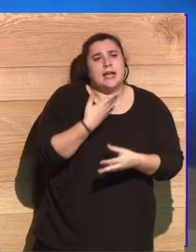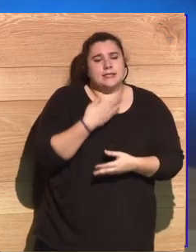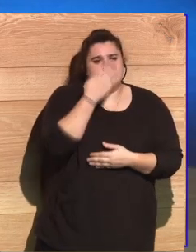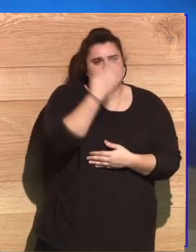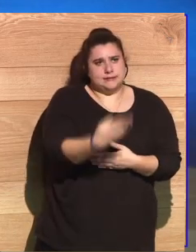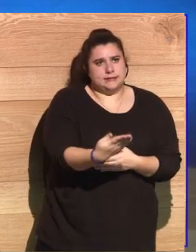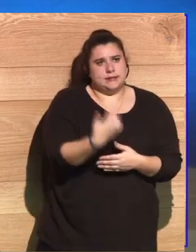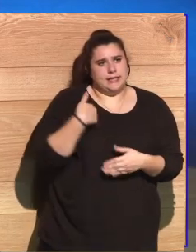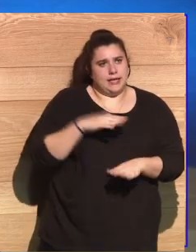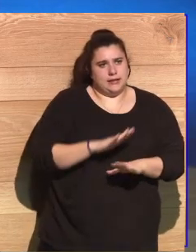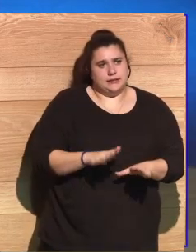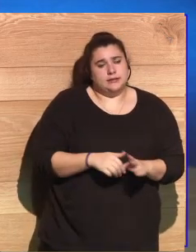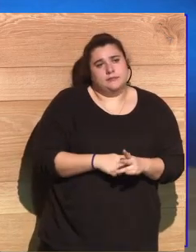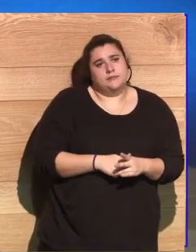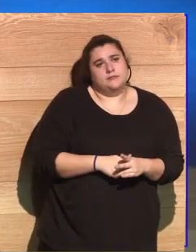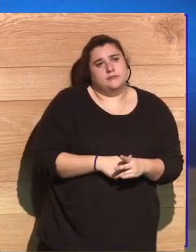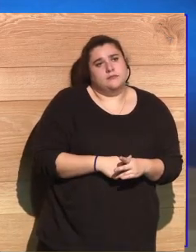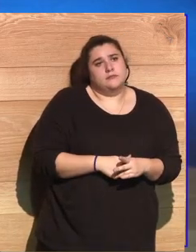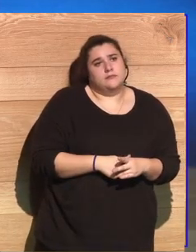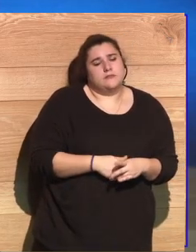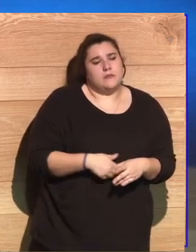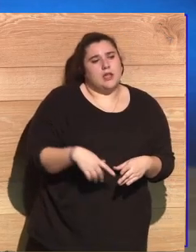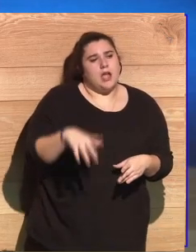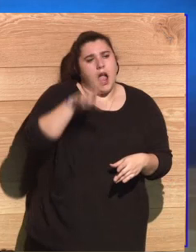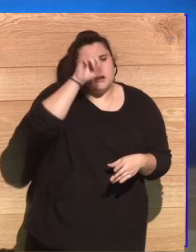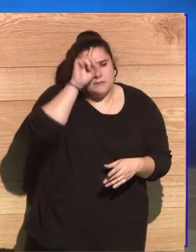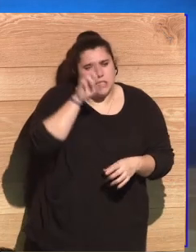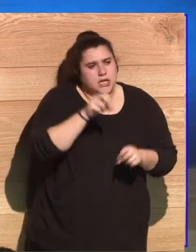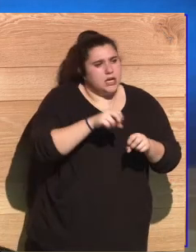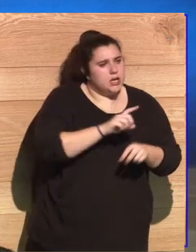without cringing about divulging things that I'm